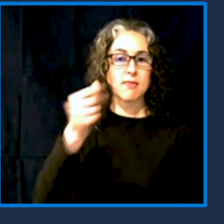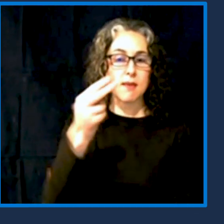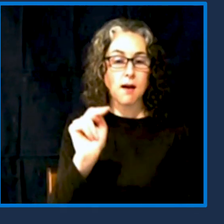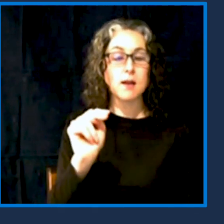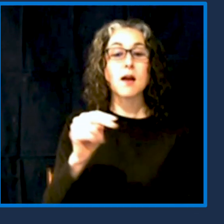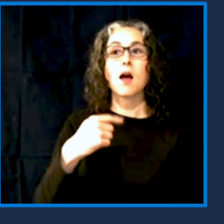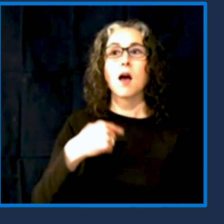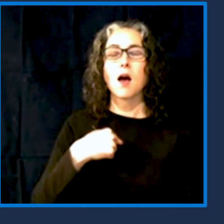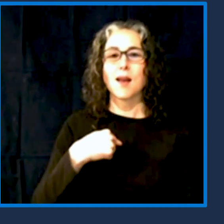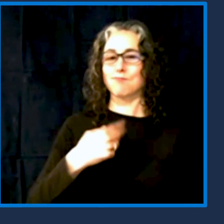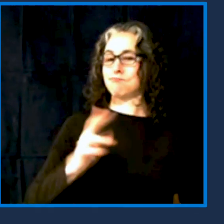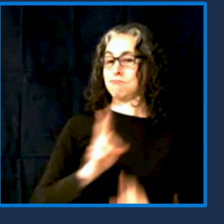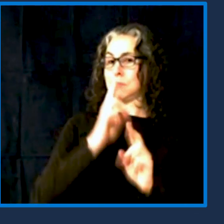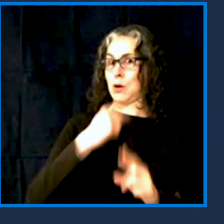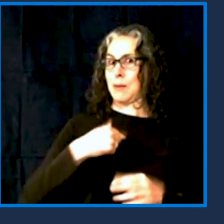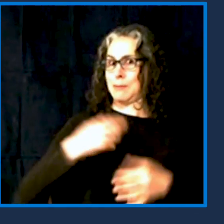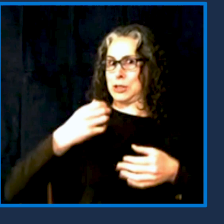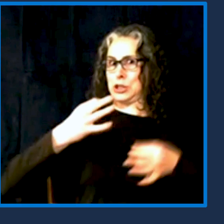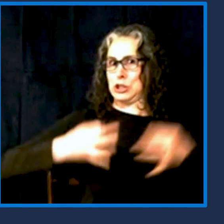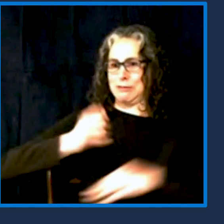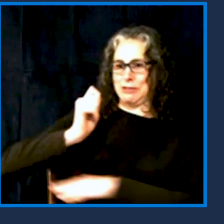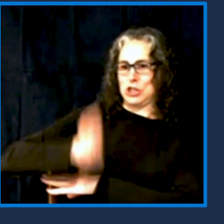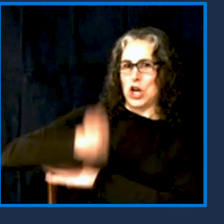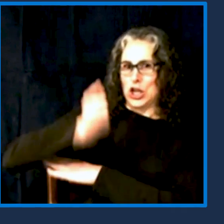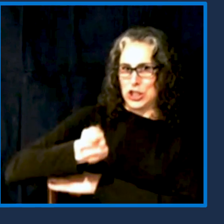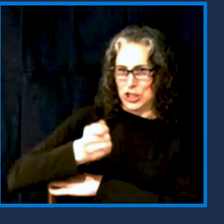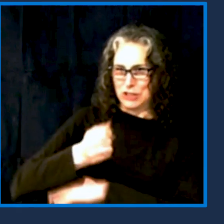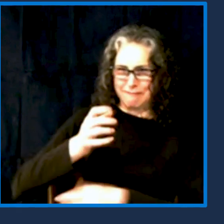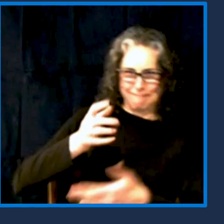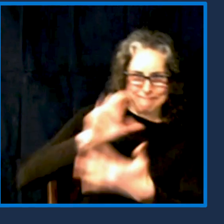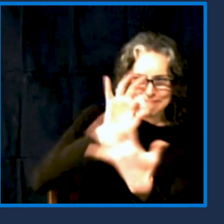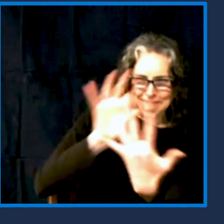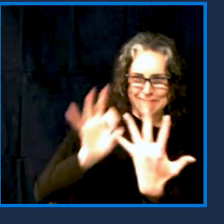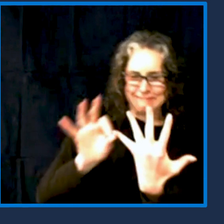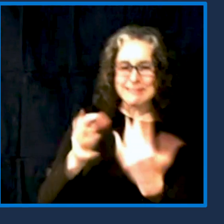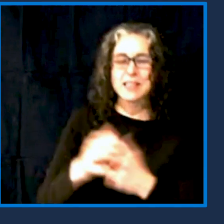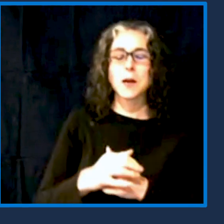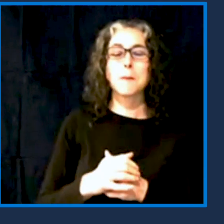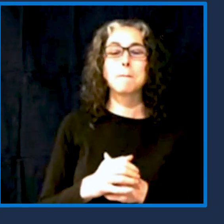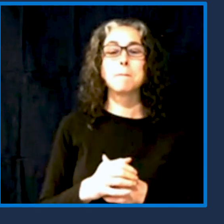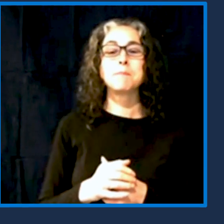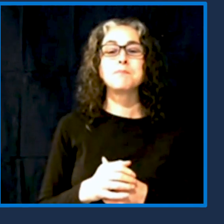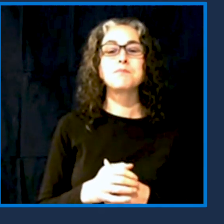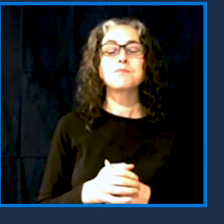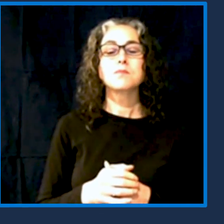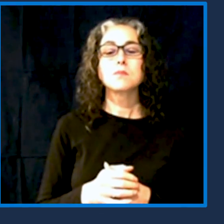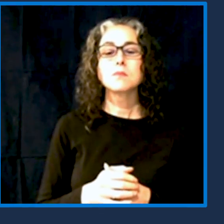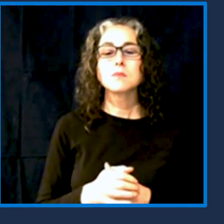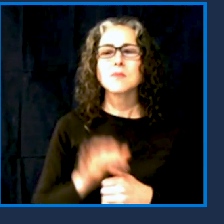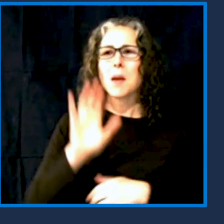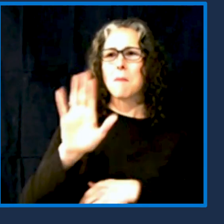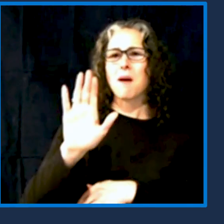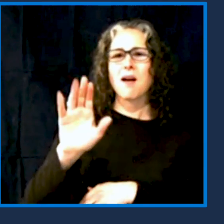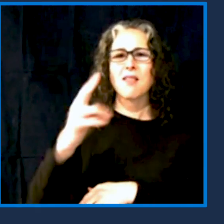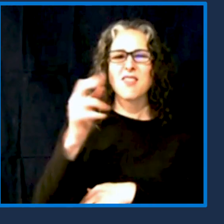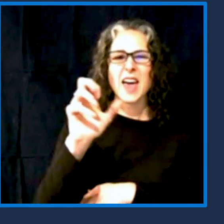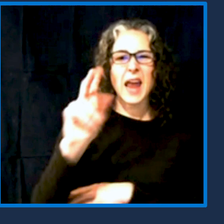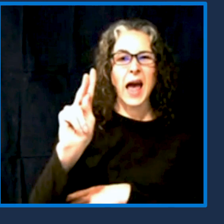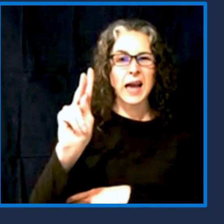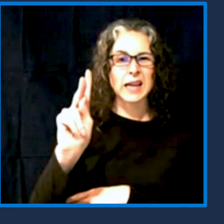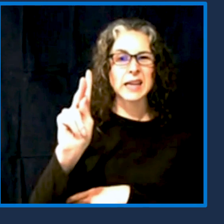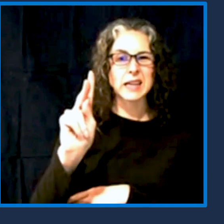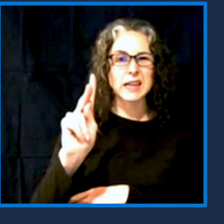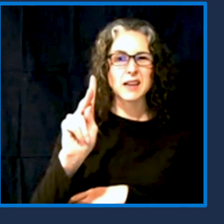the honor of being the judge. And the hacks we saw were just, like at par with any of the hacks I'd seen, at